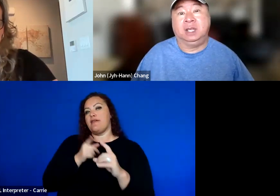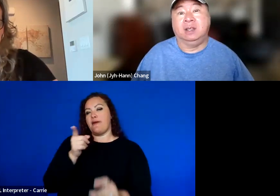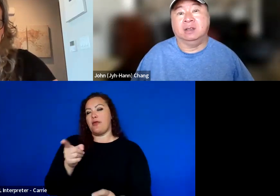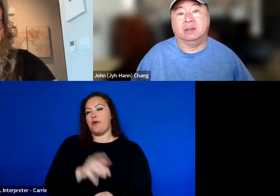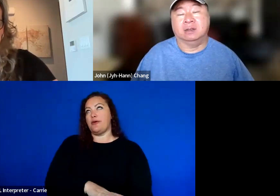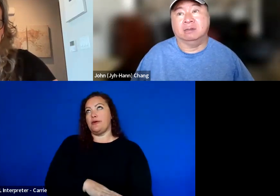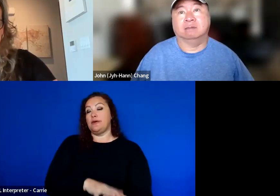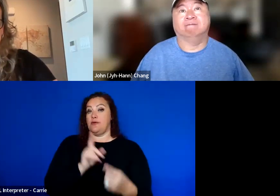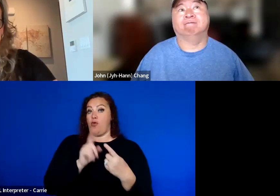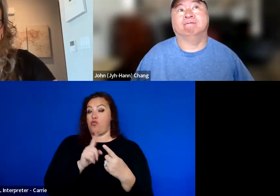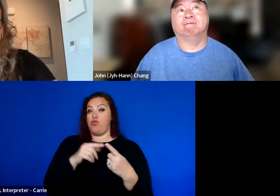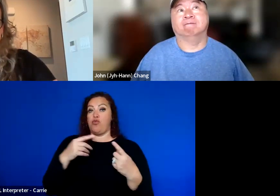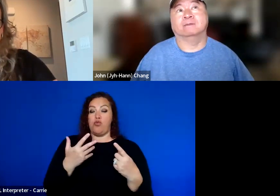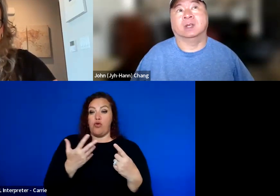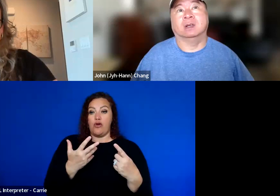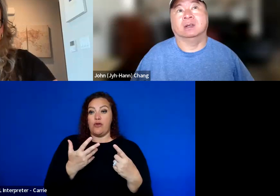be,